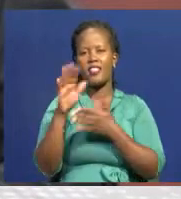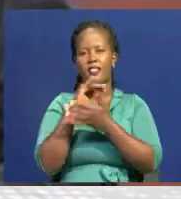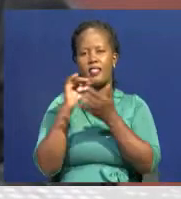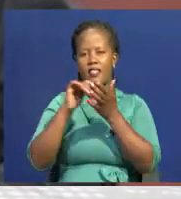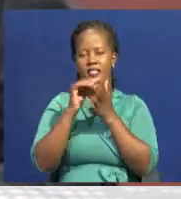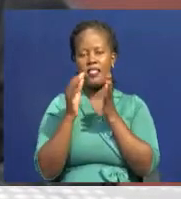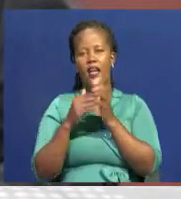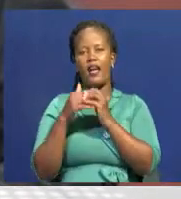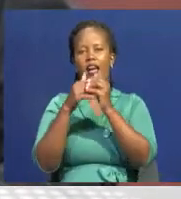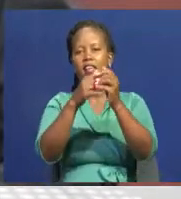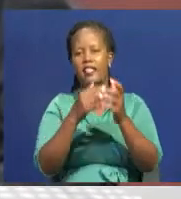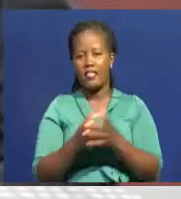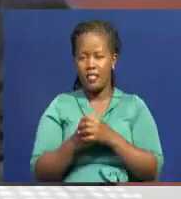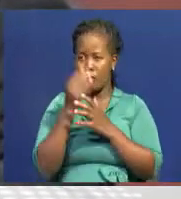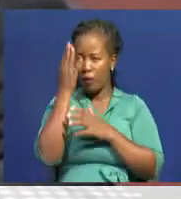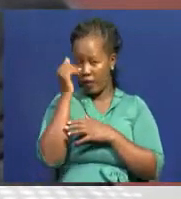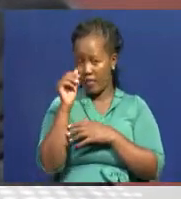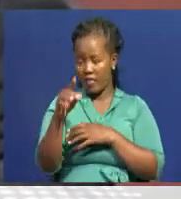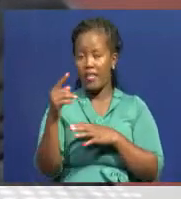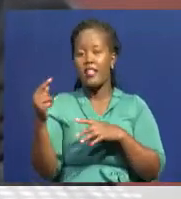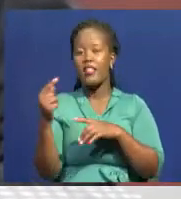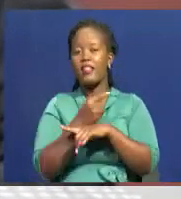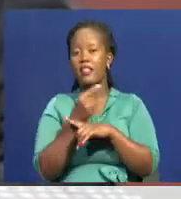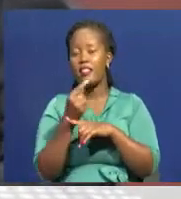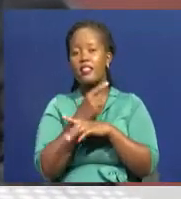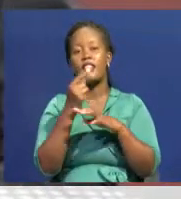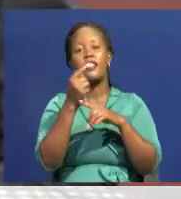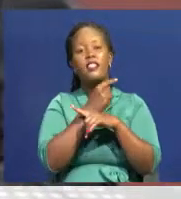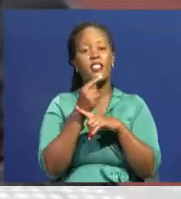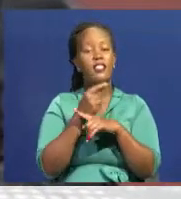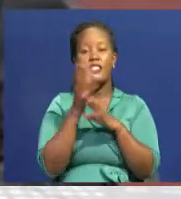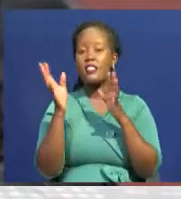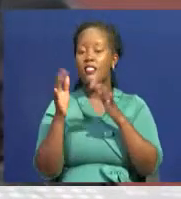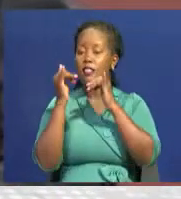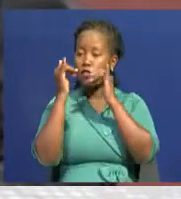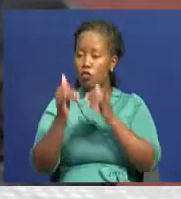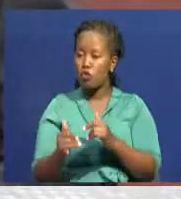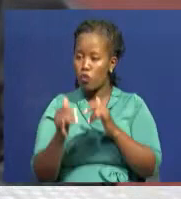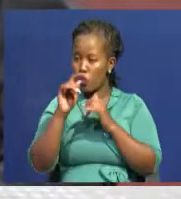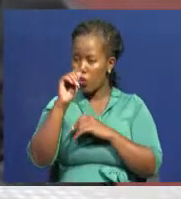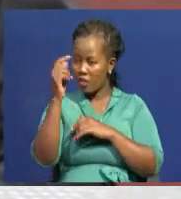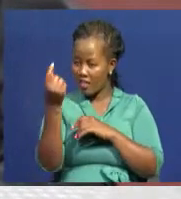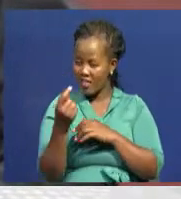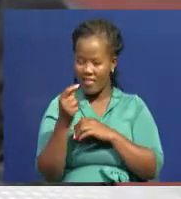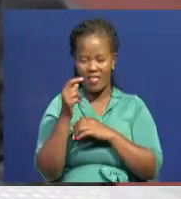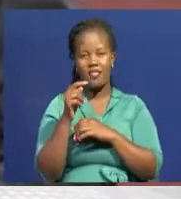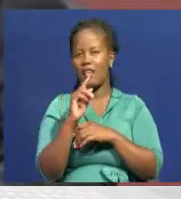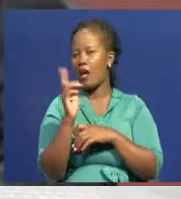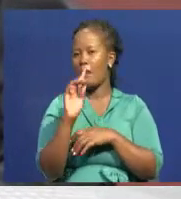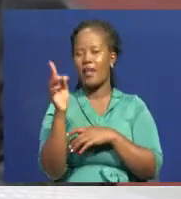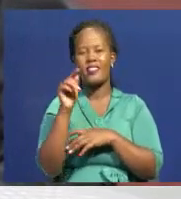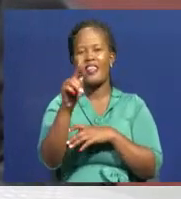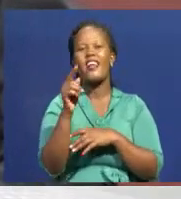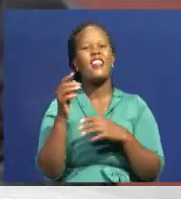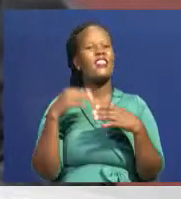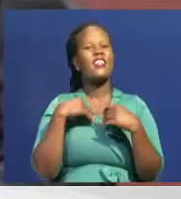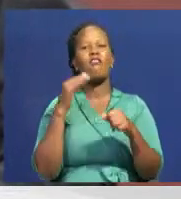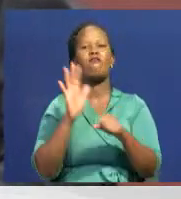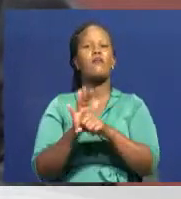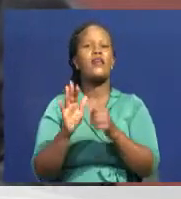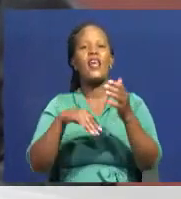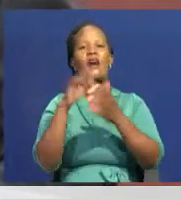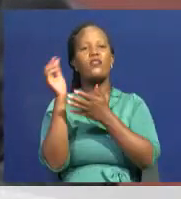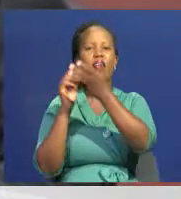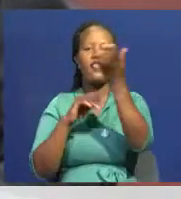it, this course and these trainings are not unique to Kenya. These are things that are offered all over the world, first developed countries and so